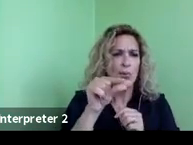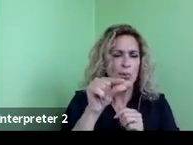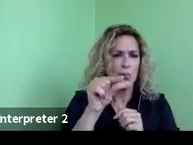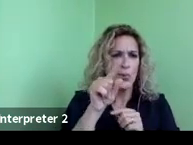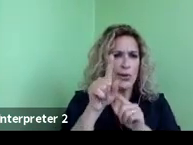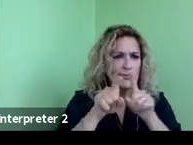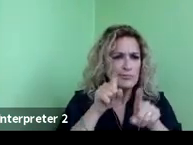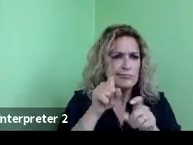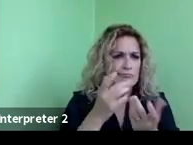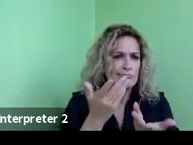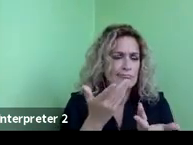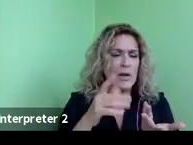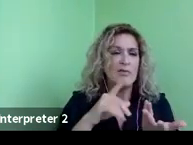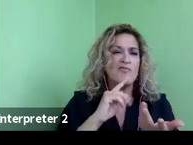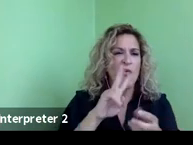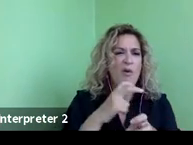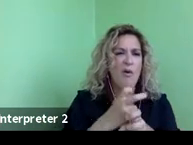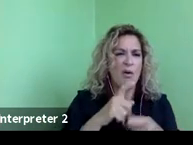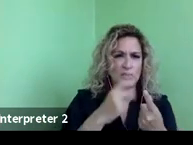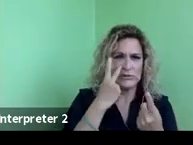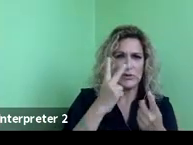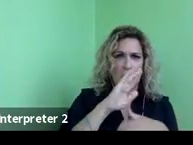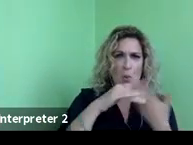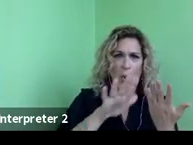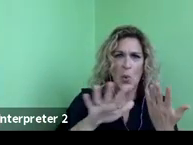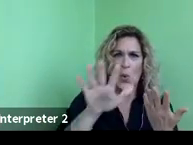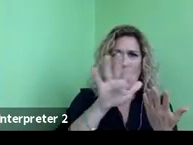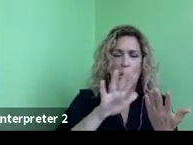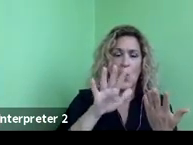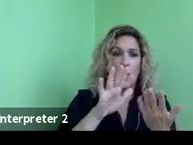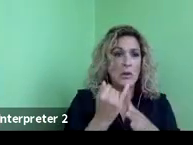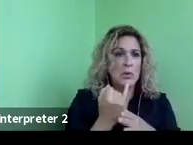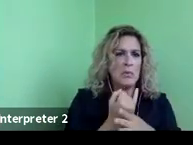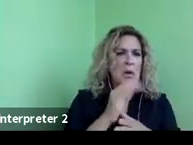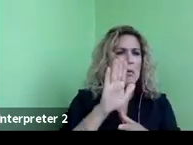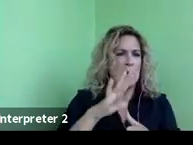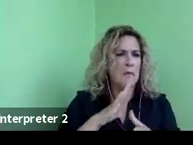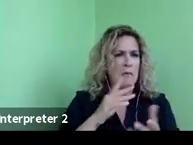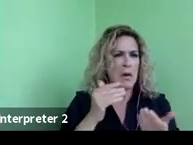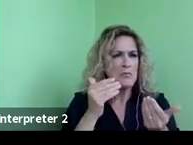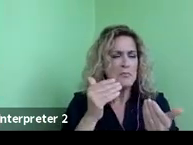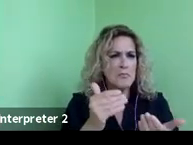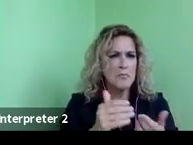looks, it's hard for me to keep an eye on all things at once. So feel free to interrupt me.